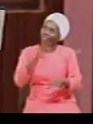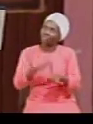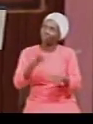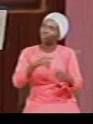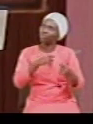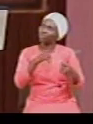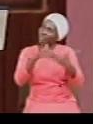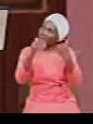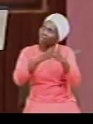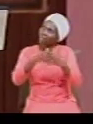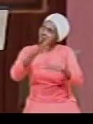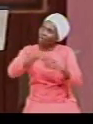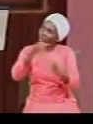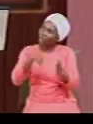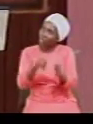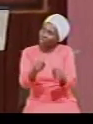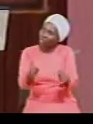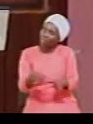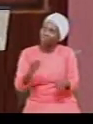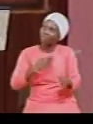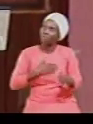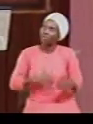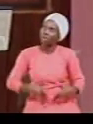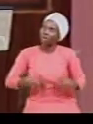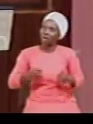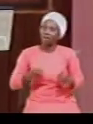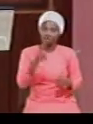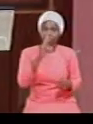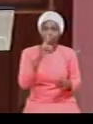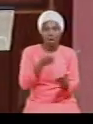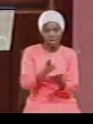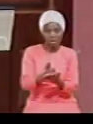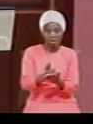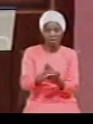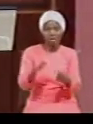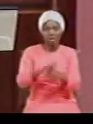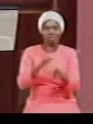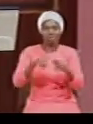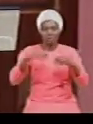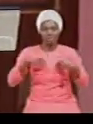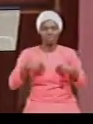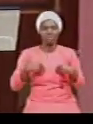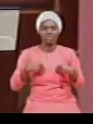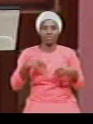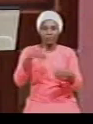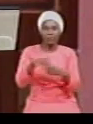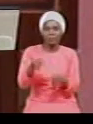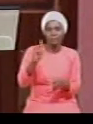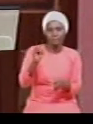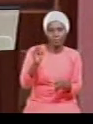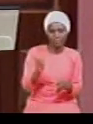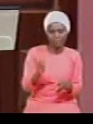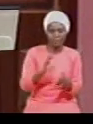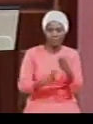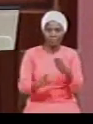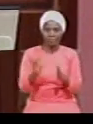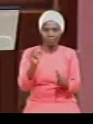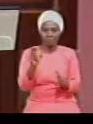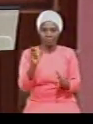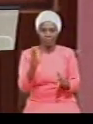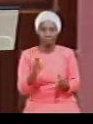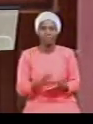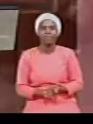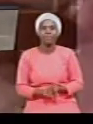this area. You're honest enough to accept Romans chapter 12. In Romans